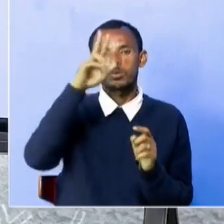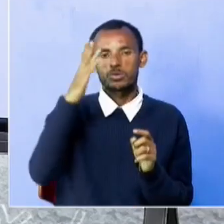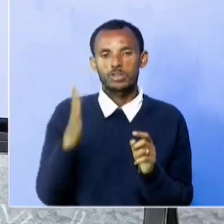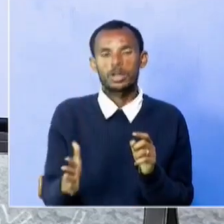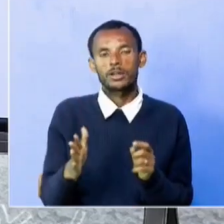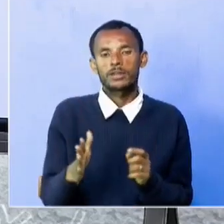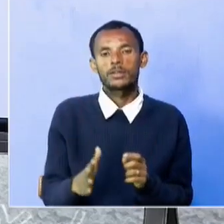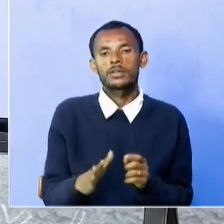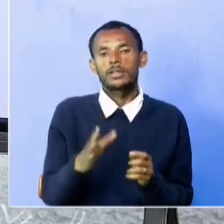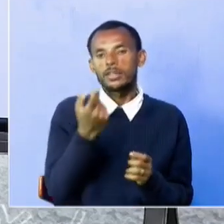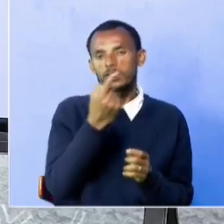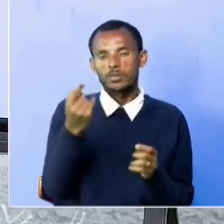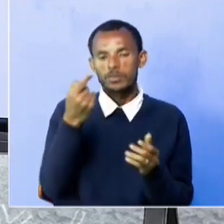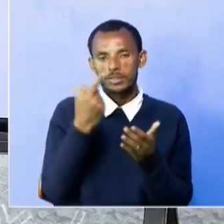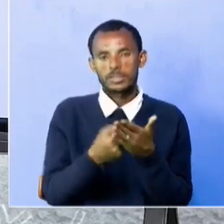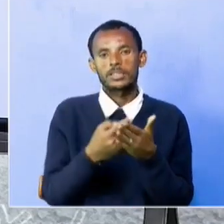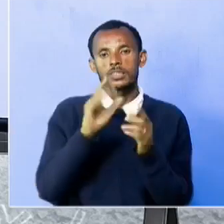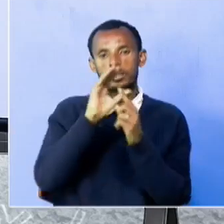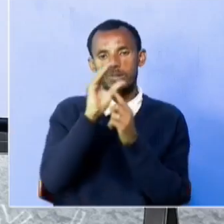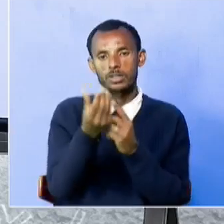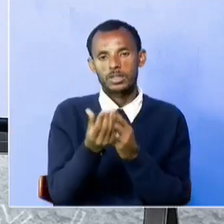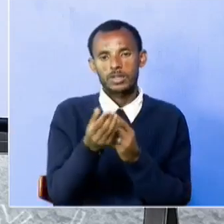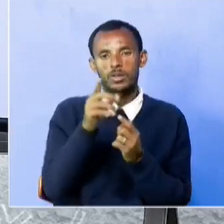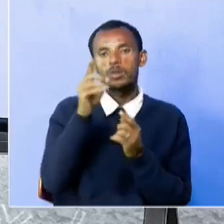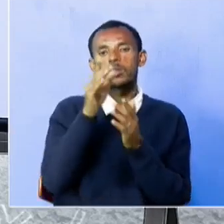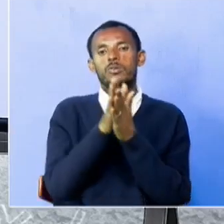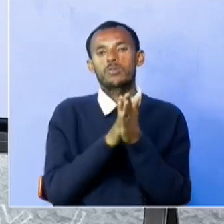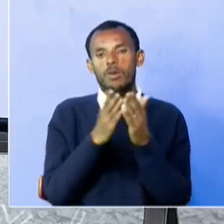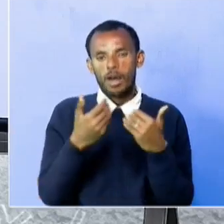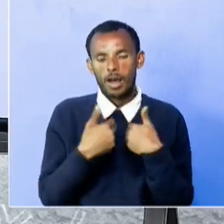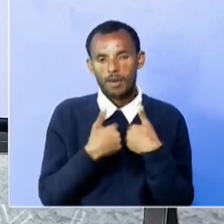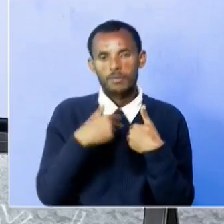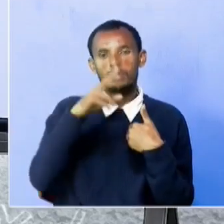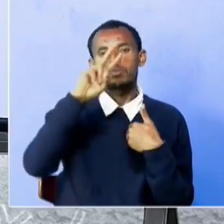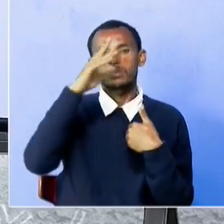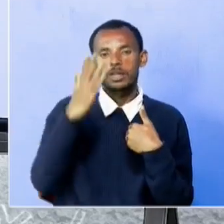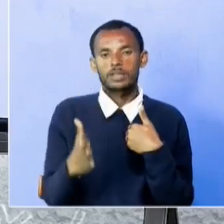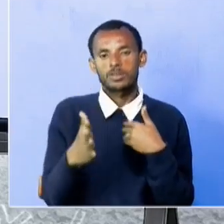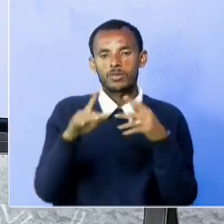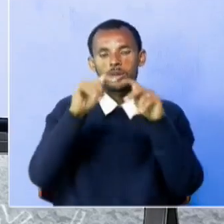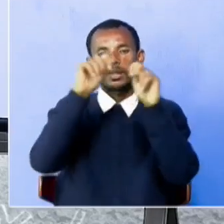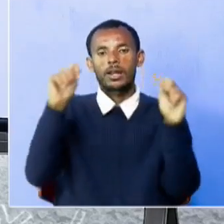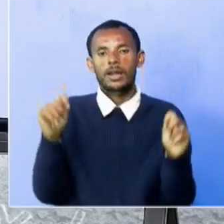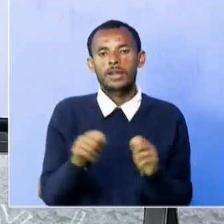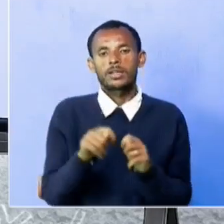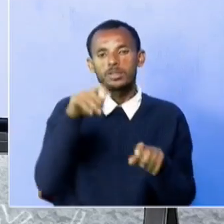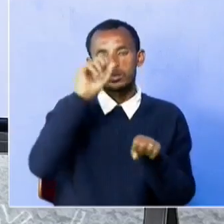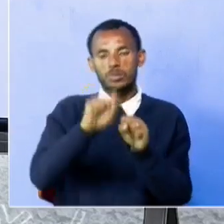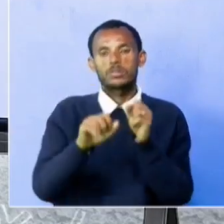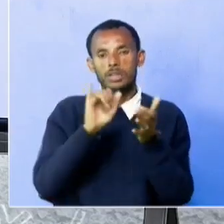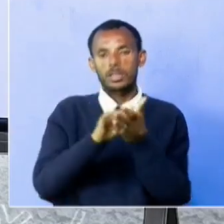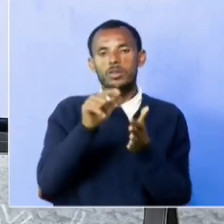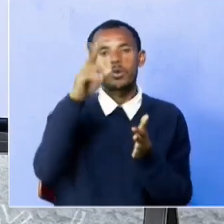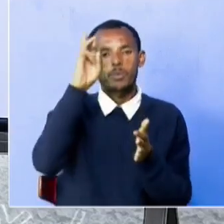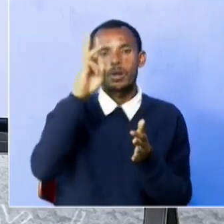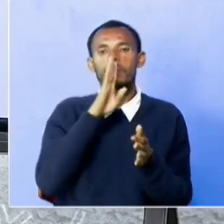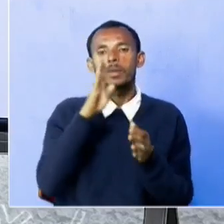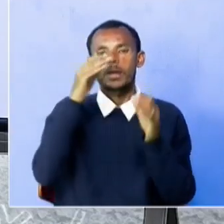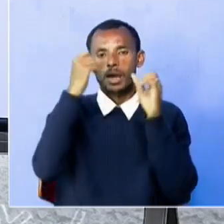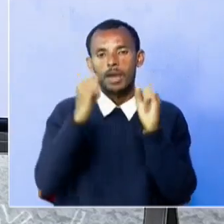Okay, in each of this situation, you need to have two sides of a triangle so that you will be able